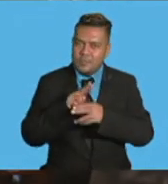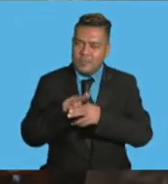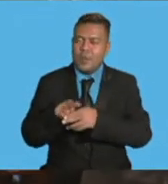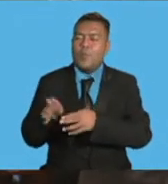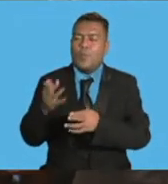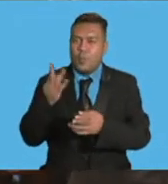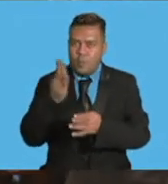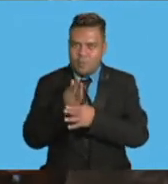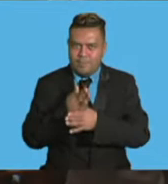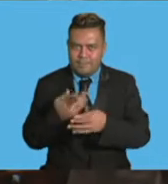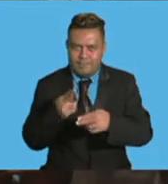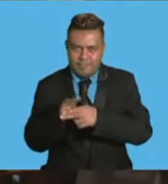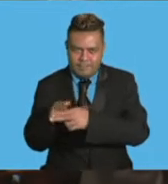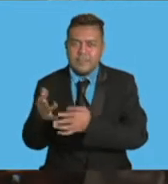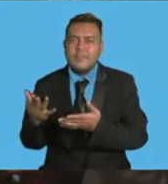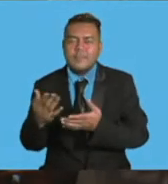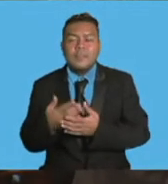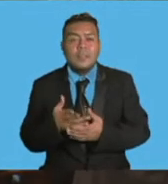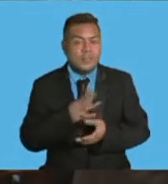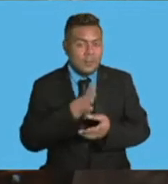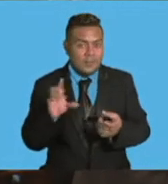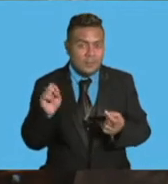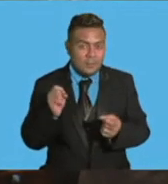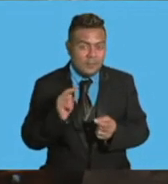our response. So far in